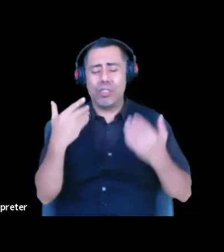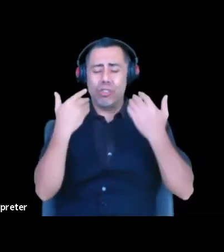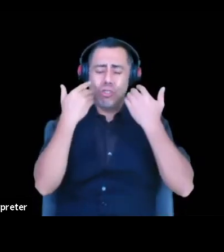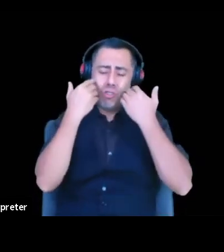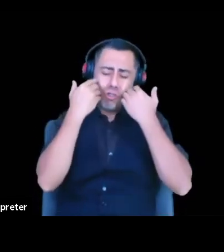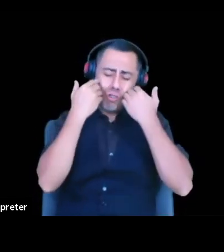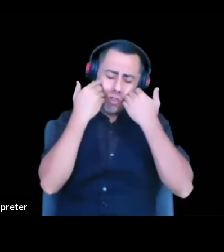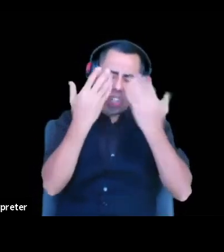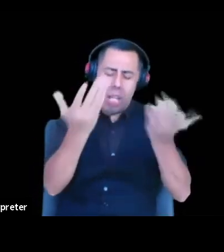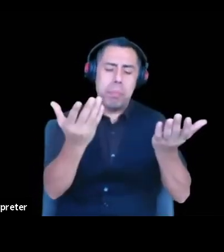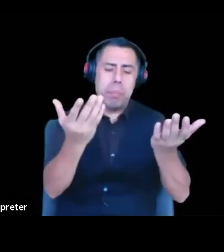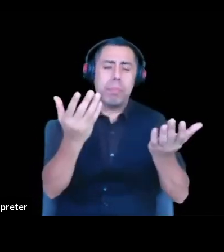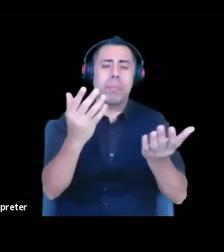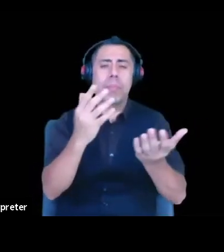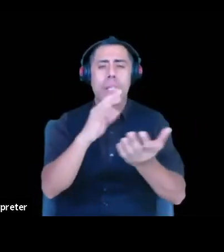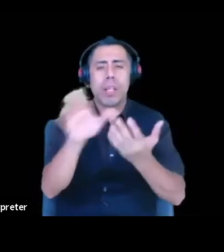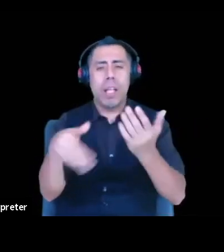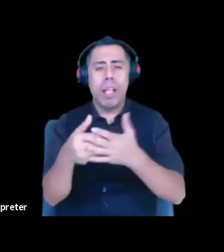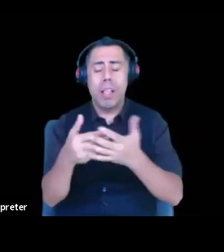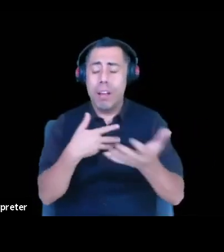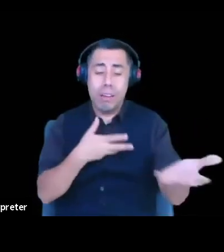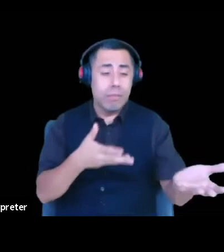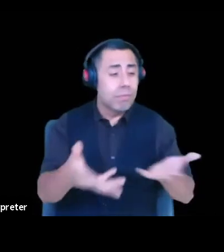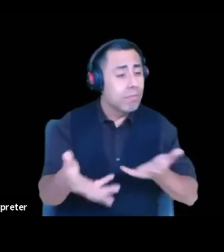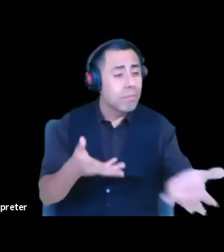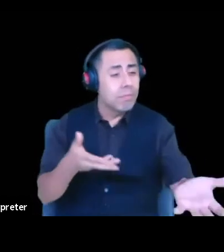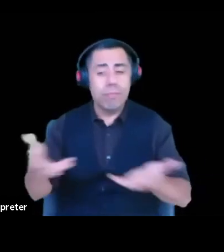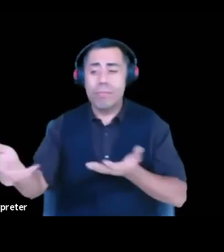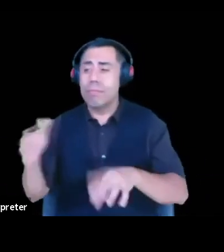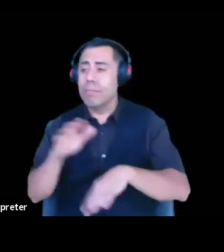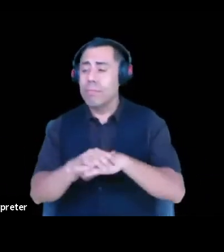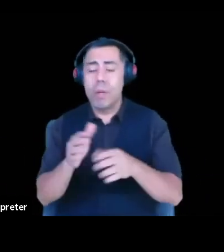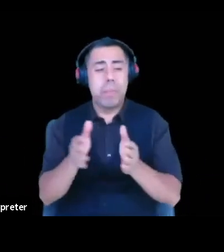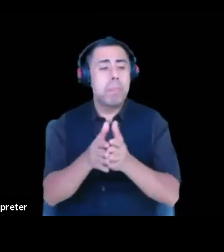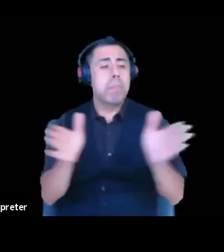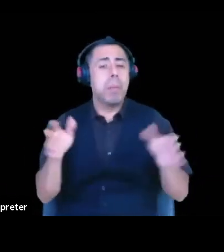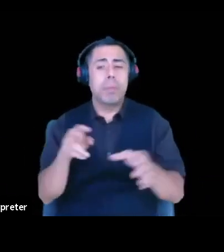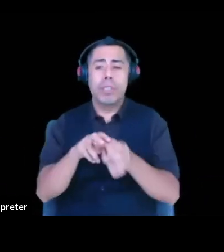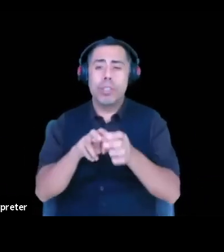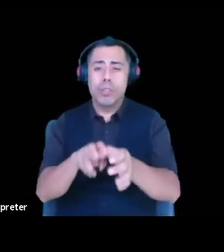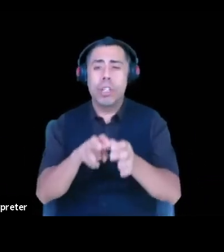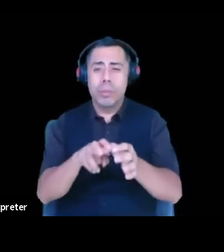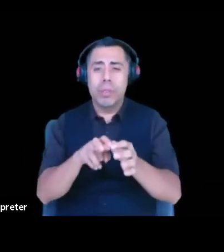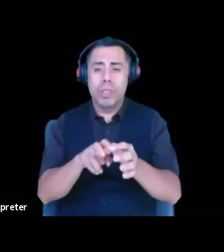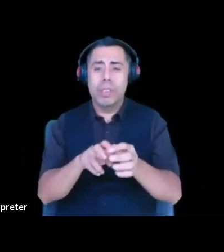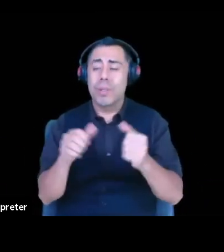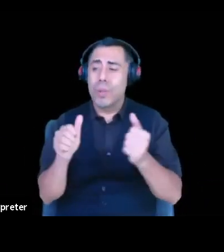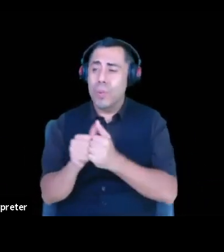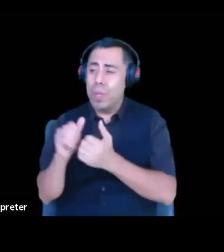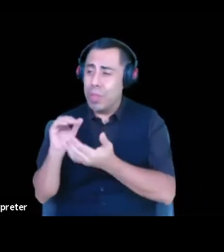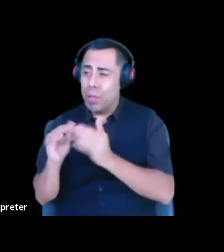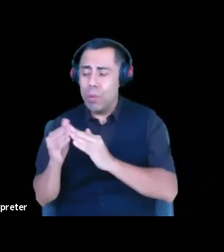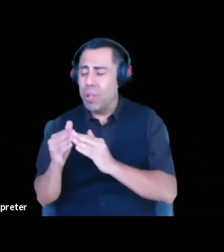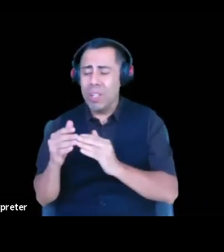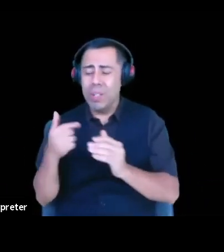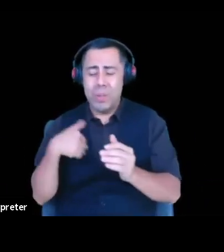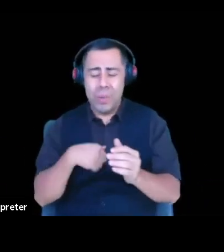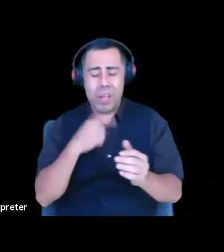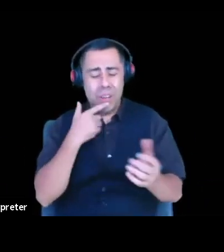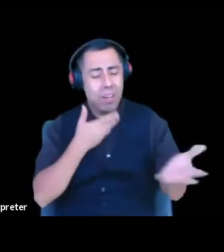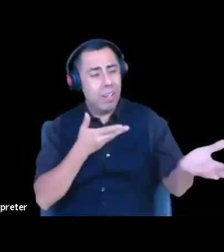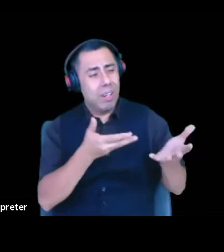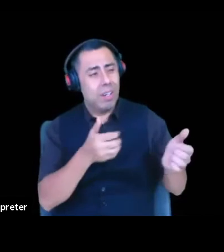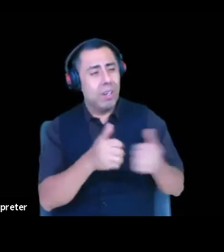interactions on public transportation just within the community are with police. And it at the